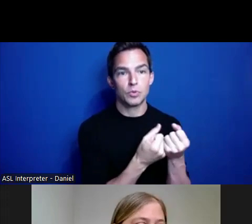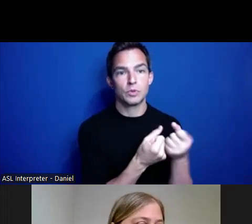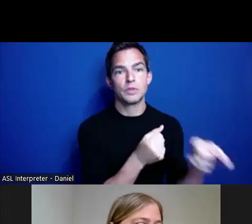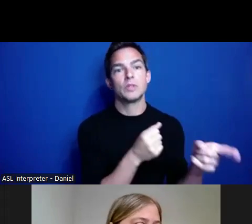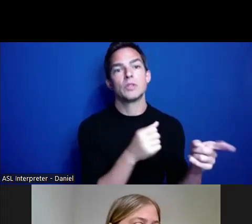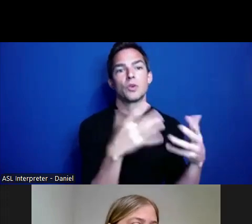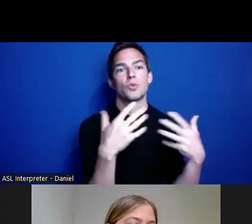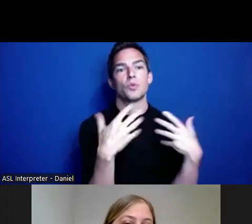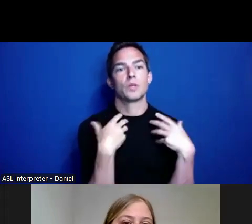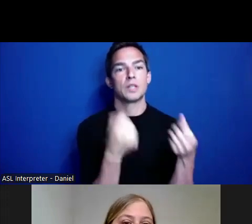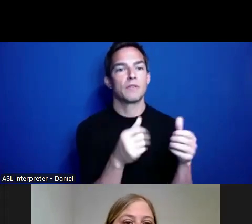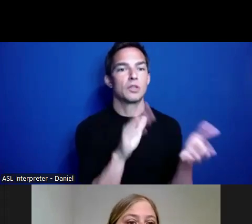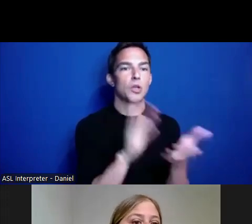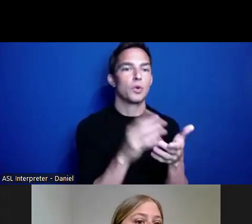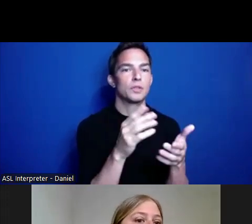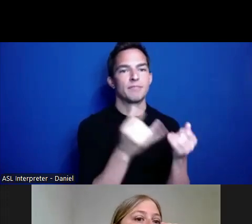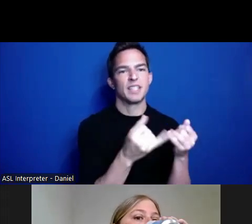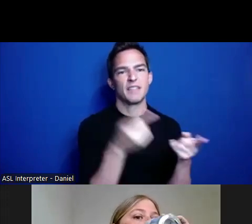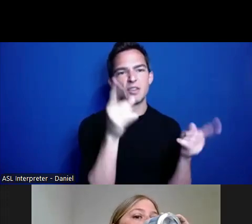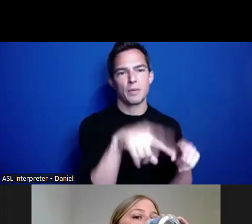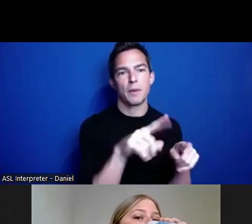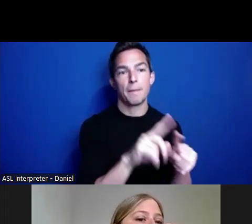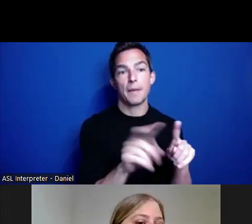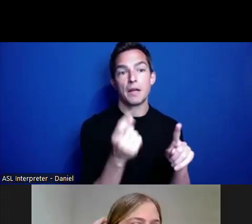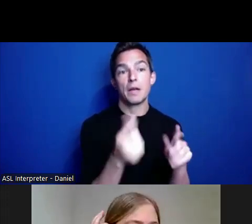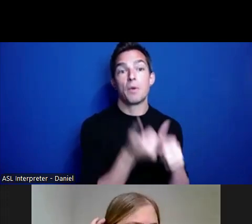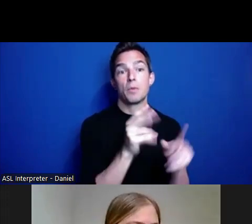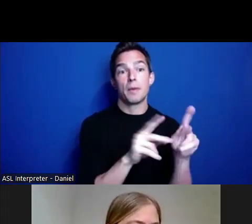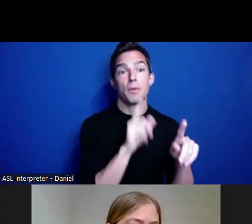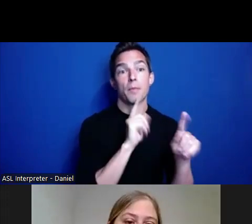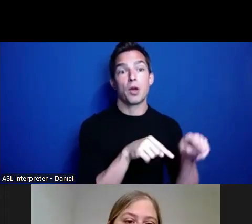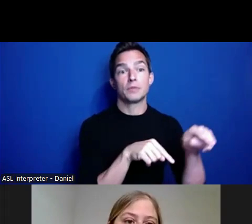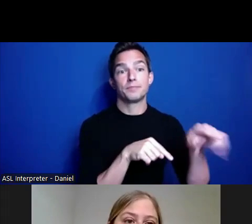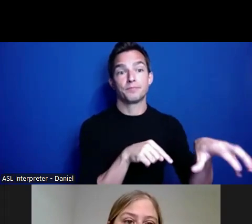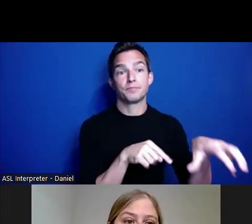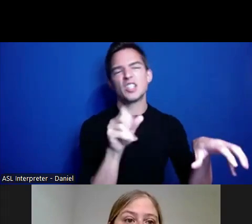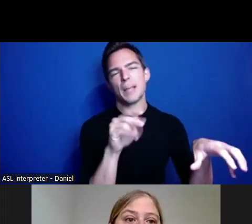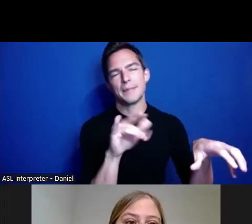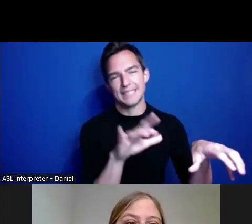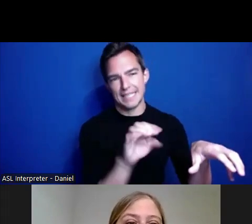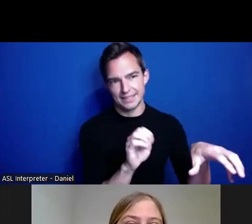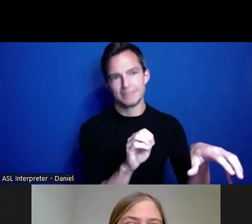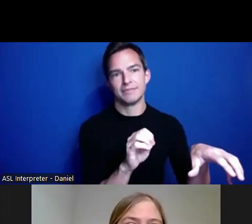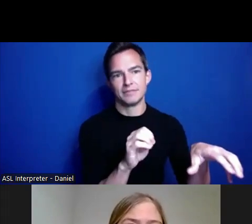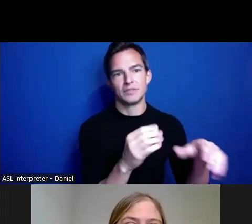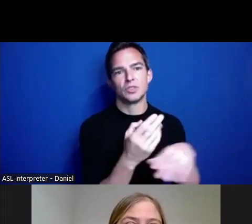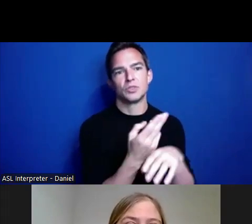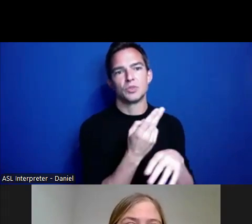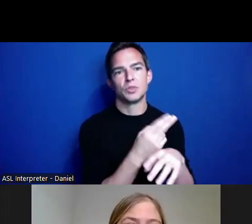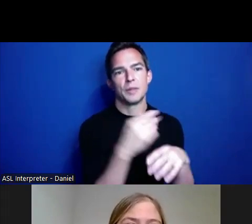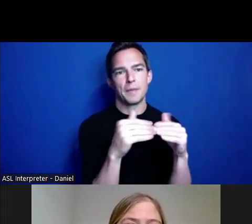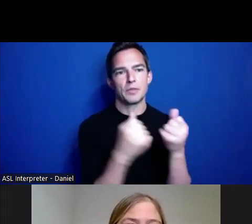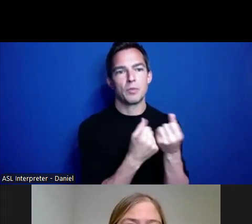the lowest end of agreement, while the majority of people that responded to the survey are in the mental health space. So there is going to be